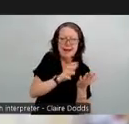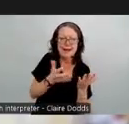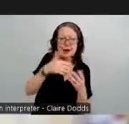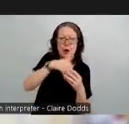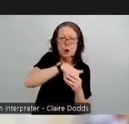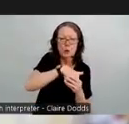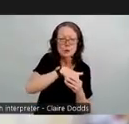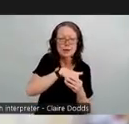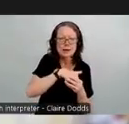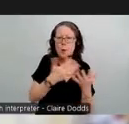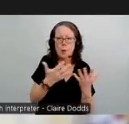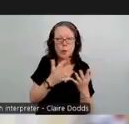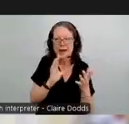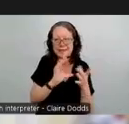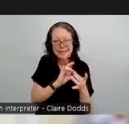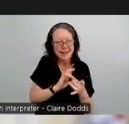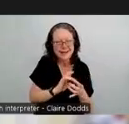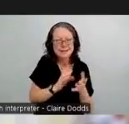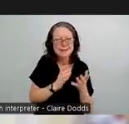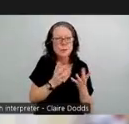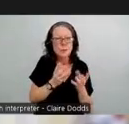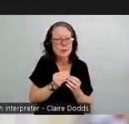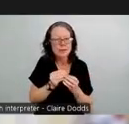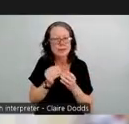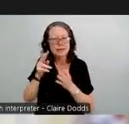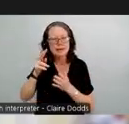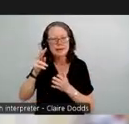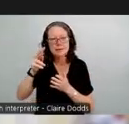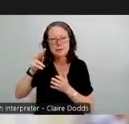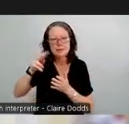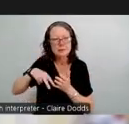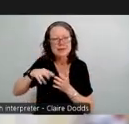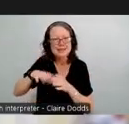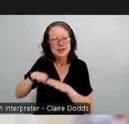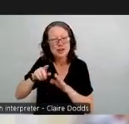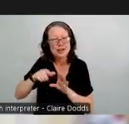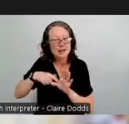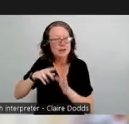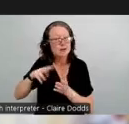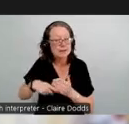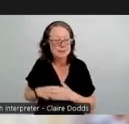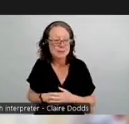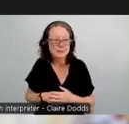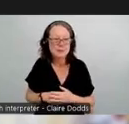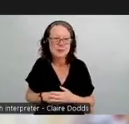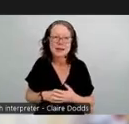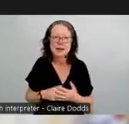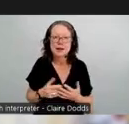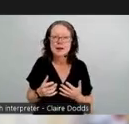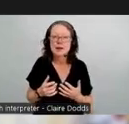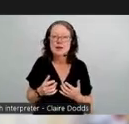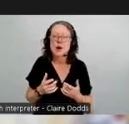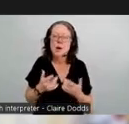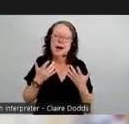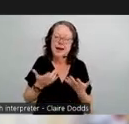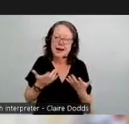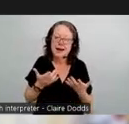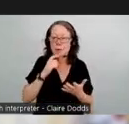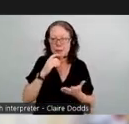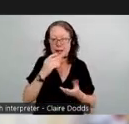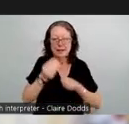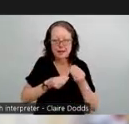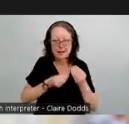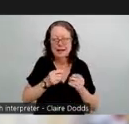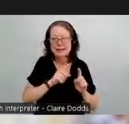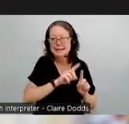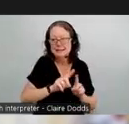where are the synergies, where are the links, and the themes really. I'm just going to take you through projects this year where we've managed